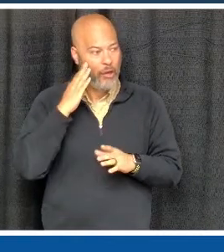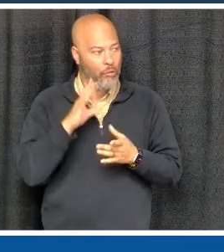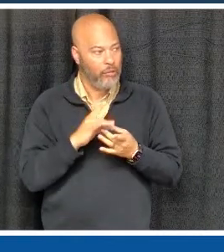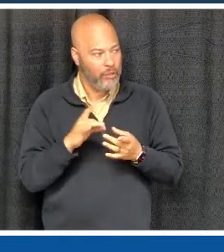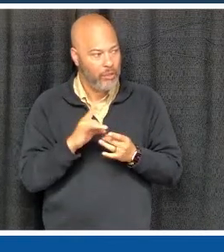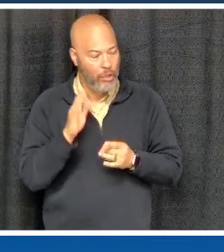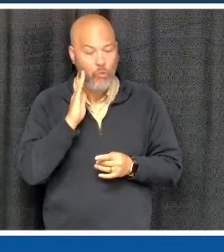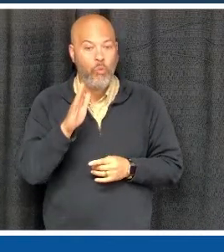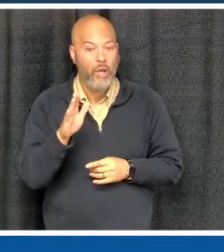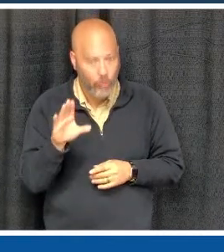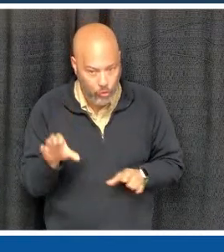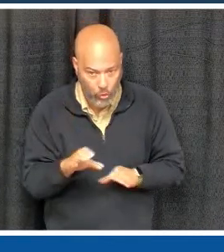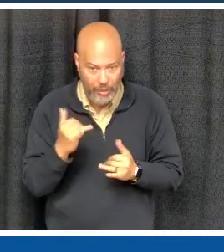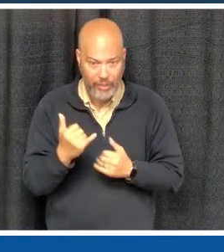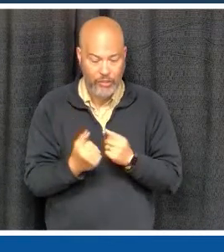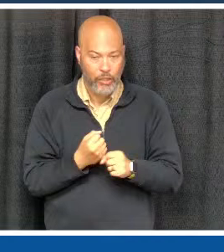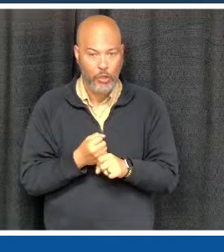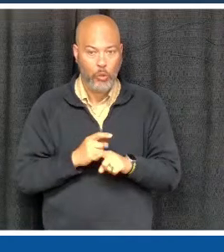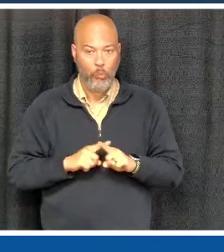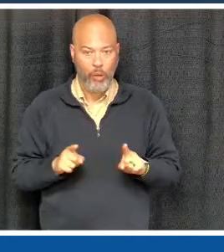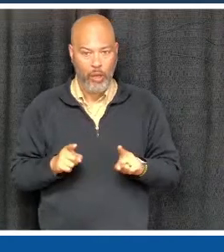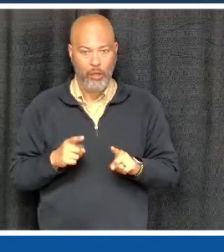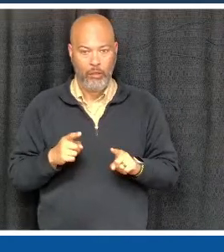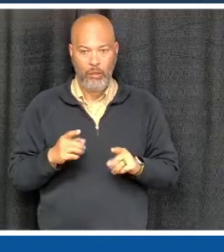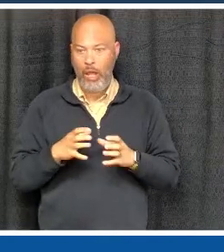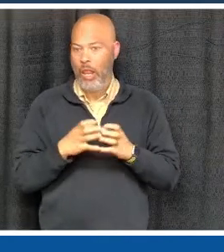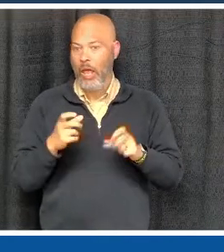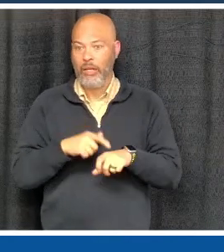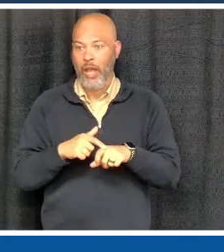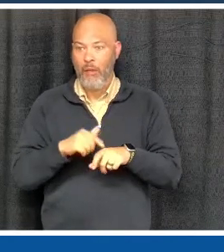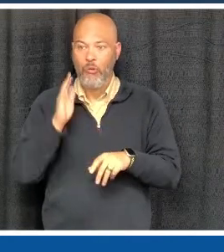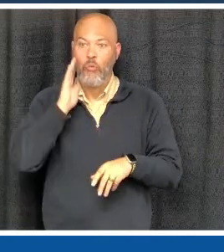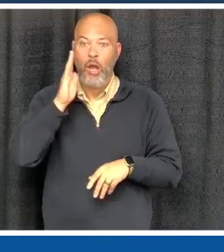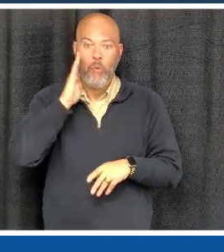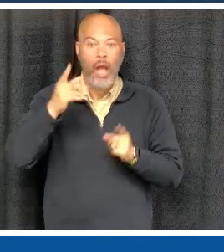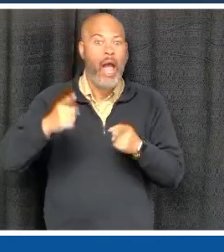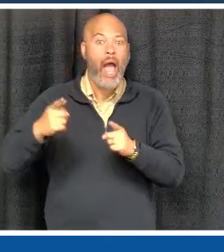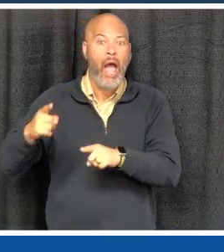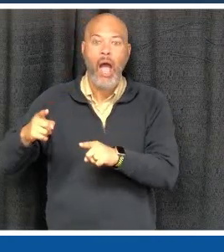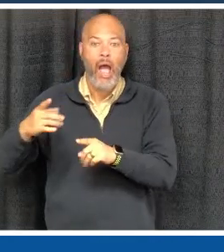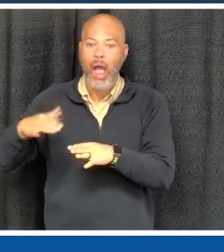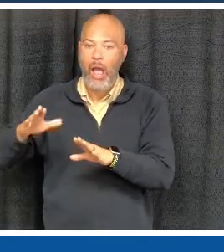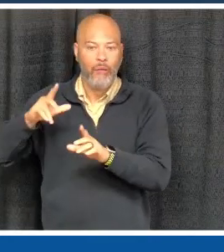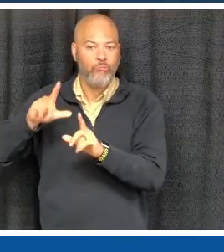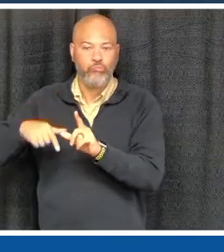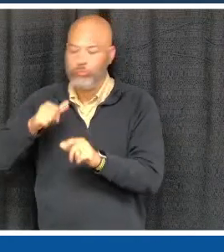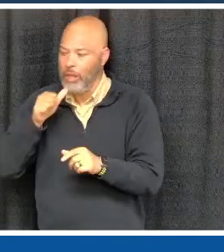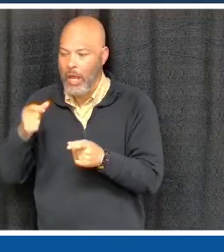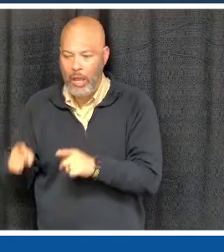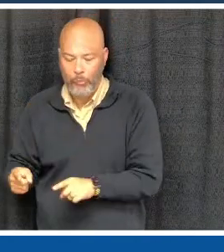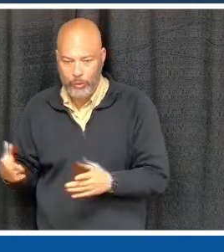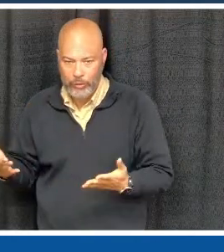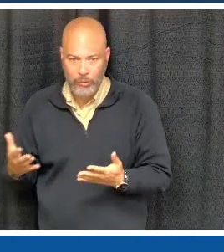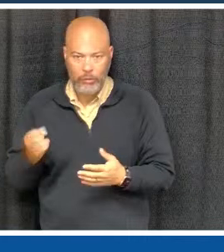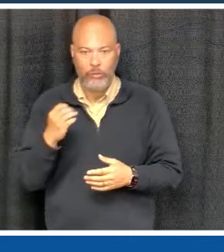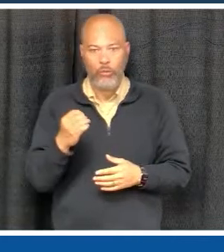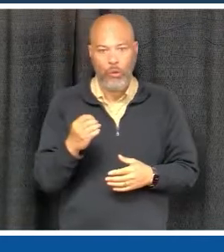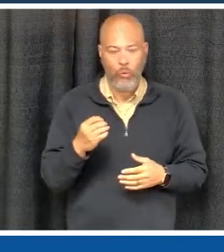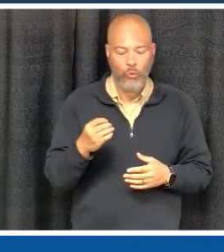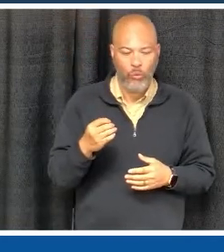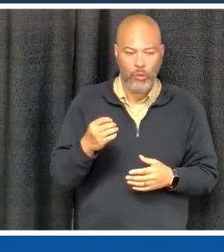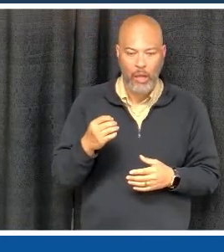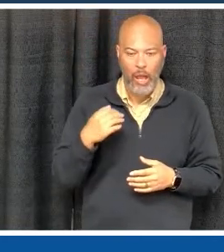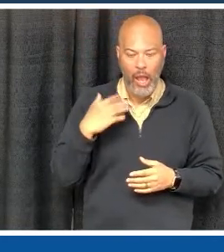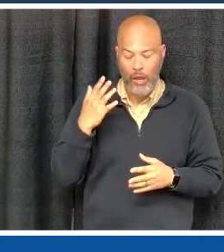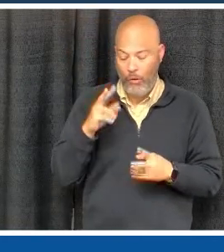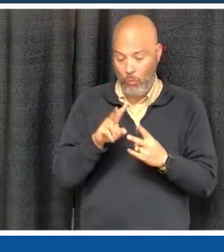they're going to do it this year, but there's a lot of times we hear things that are going to happen and they still don't happen. Like I said, discrepancy